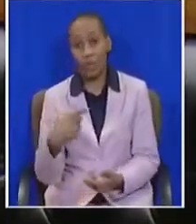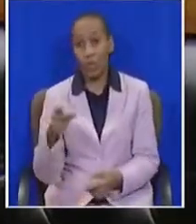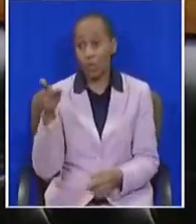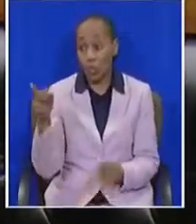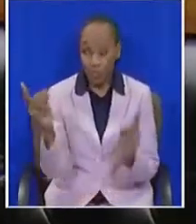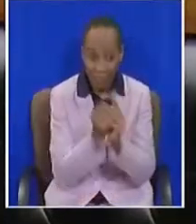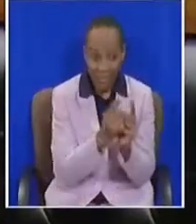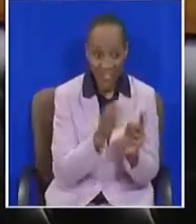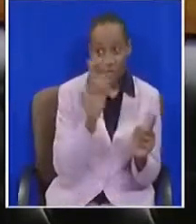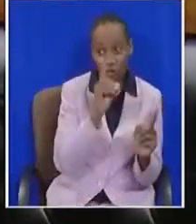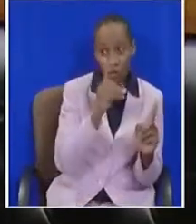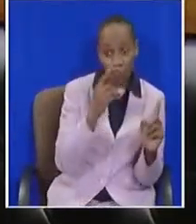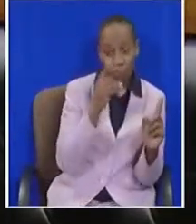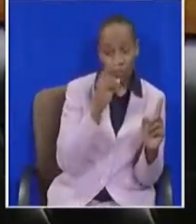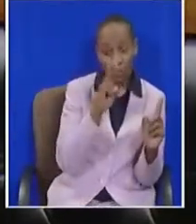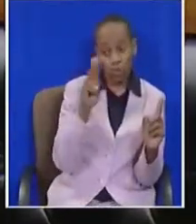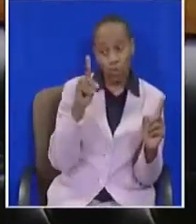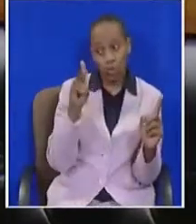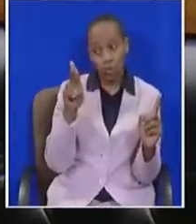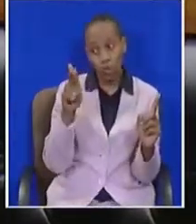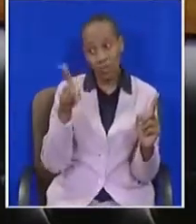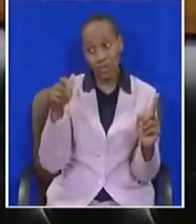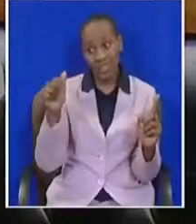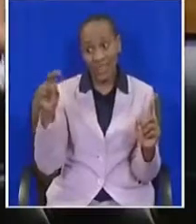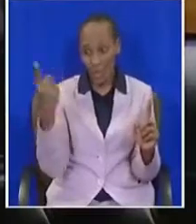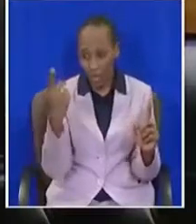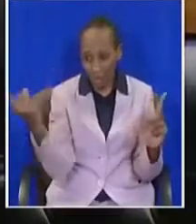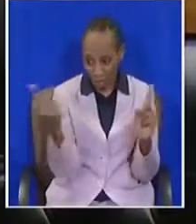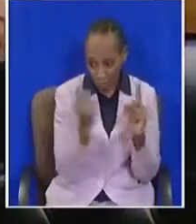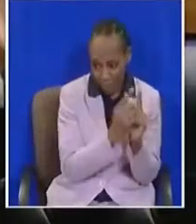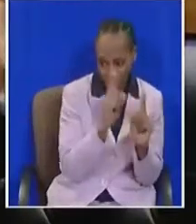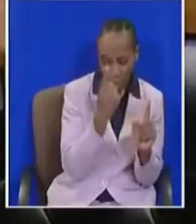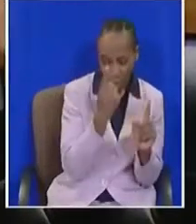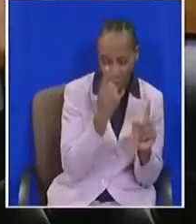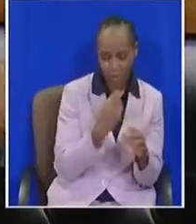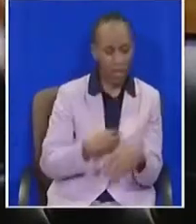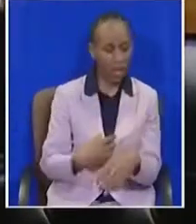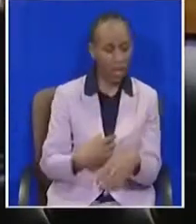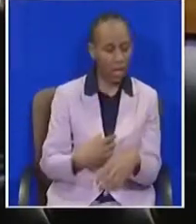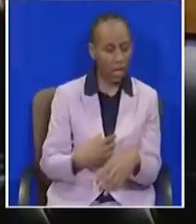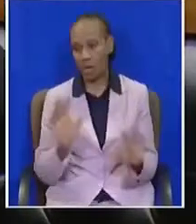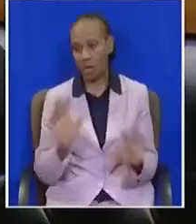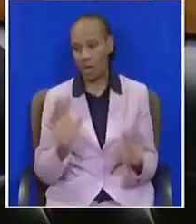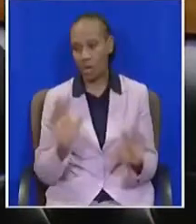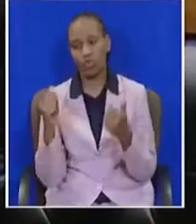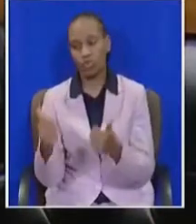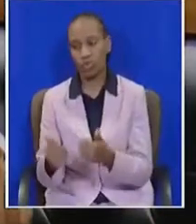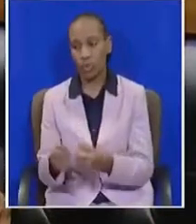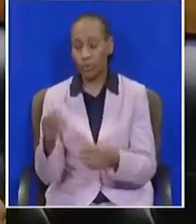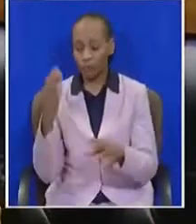only. Very unfortunate leader. I'm sure even in your own party, there are